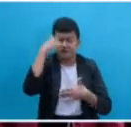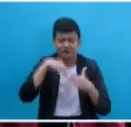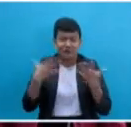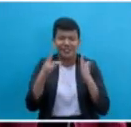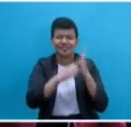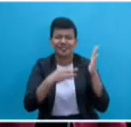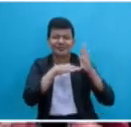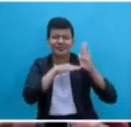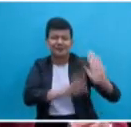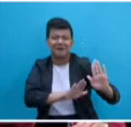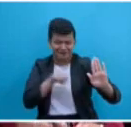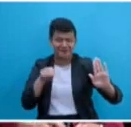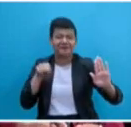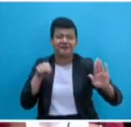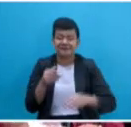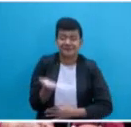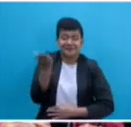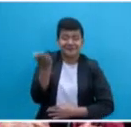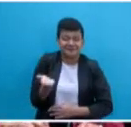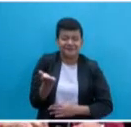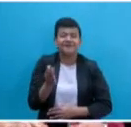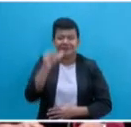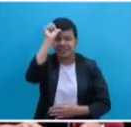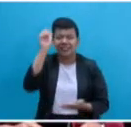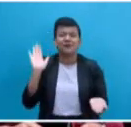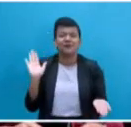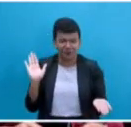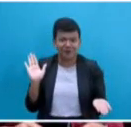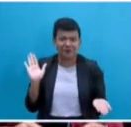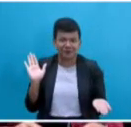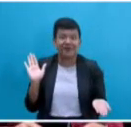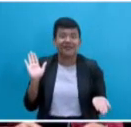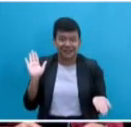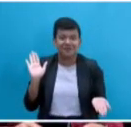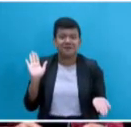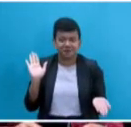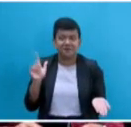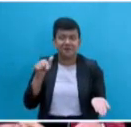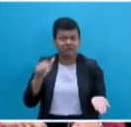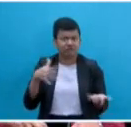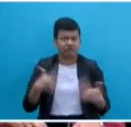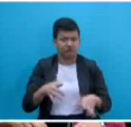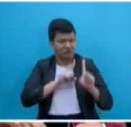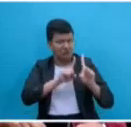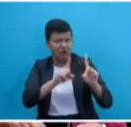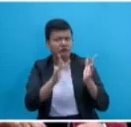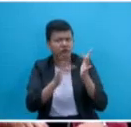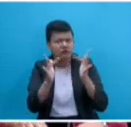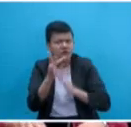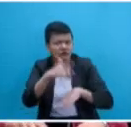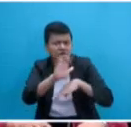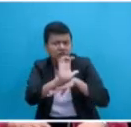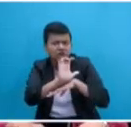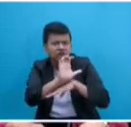the teachings of Jesus Christ better than most Christians. Their special and honored guests on Saturday